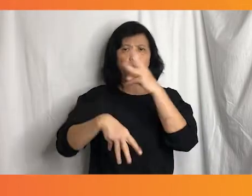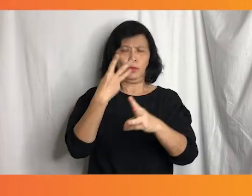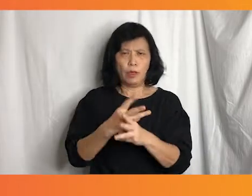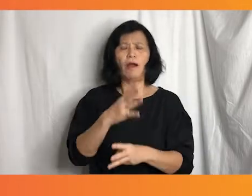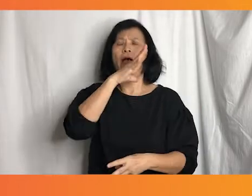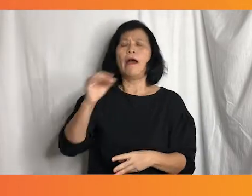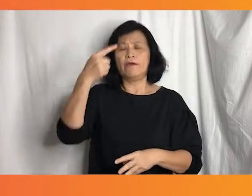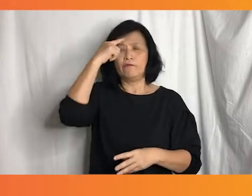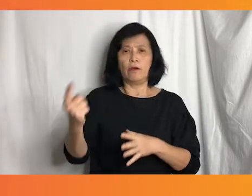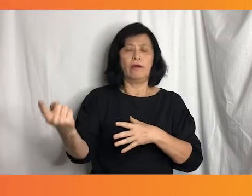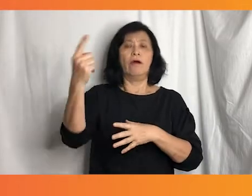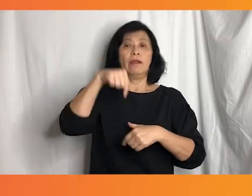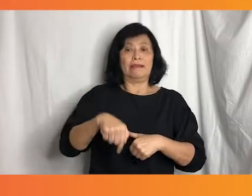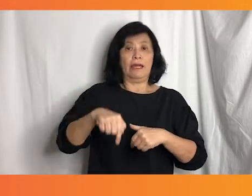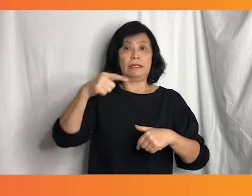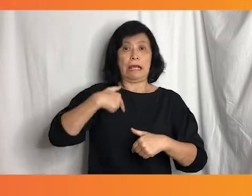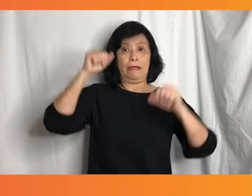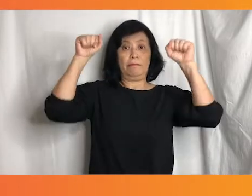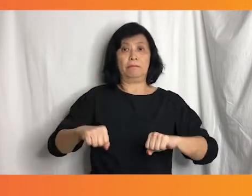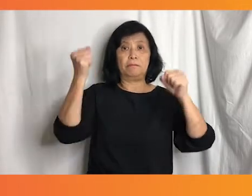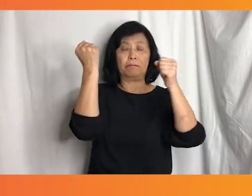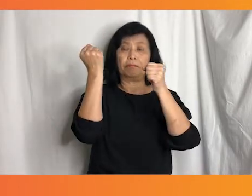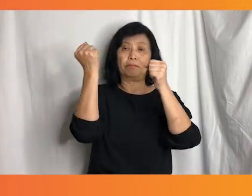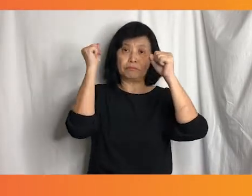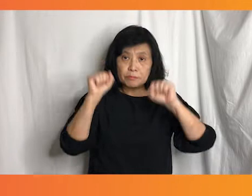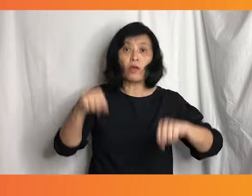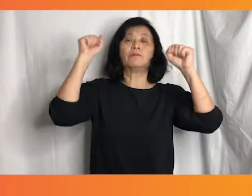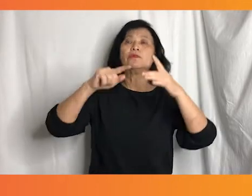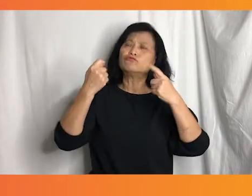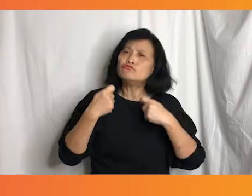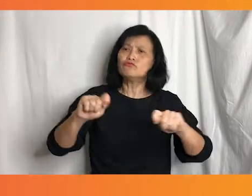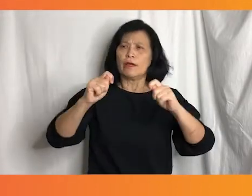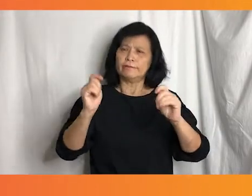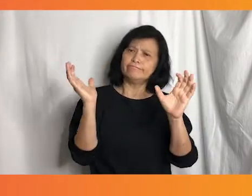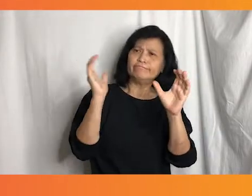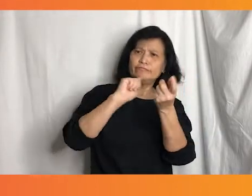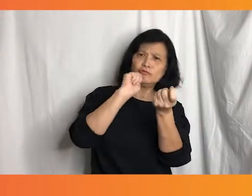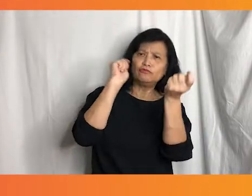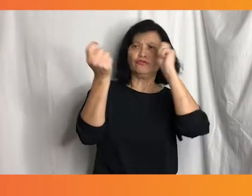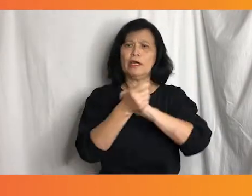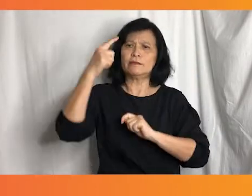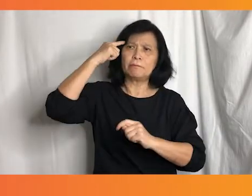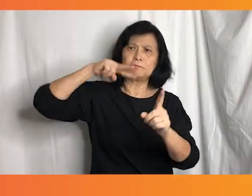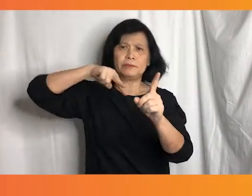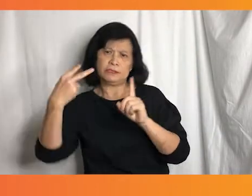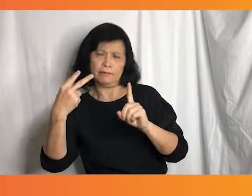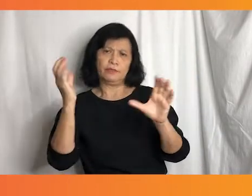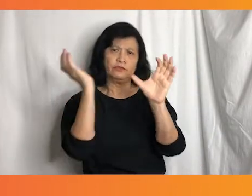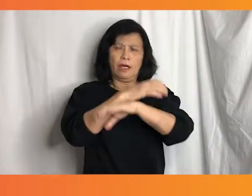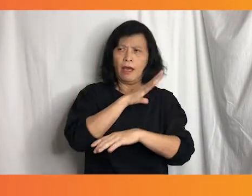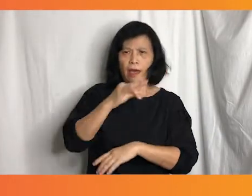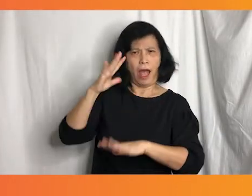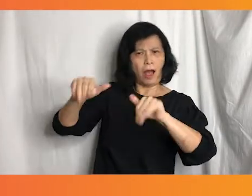Paralympic values, I'mPOSSIBLE aims to challenge and change the perceptions of how young people perceive people